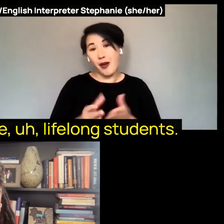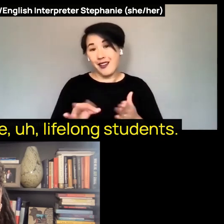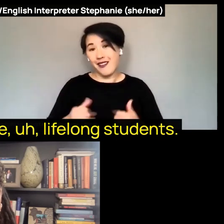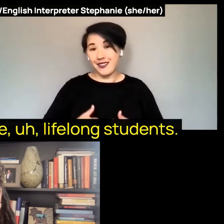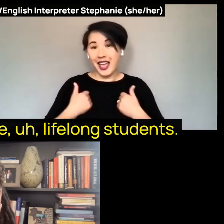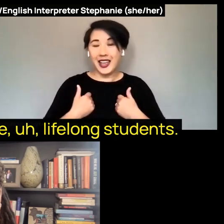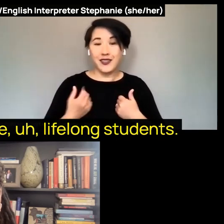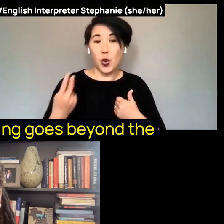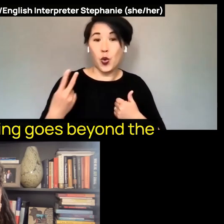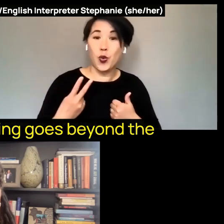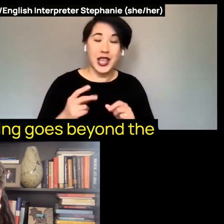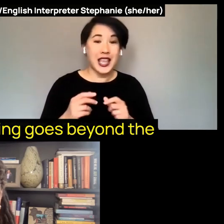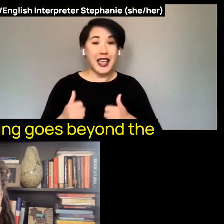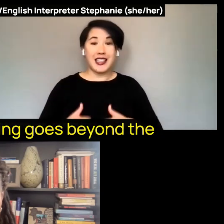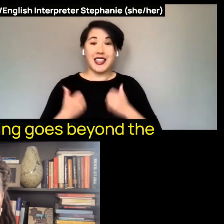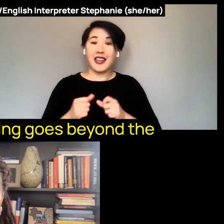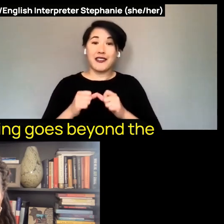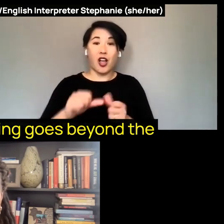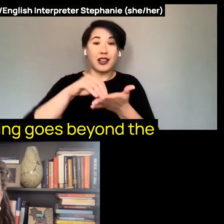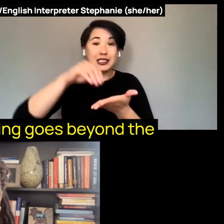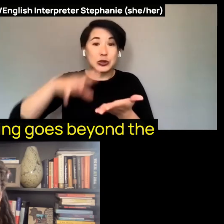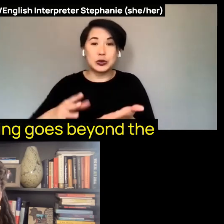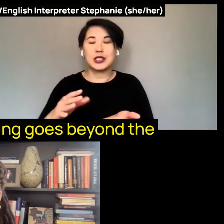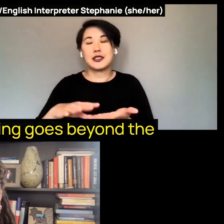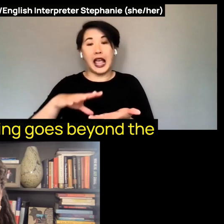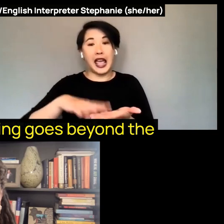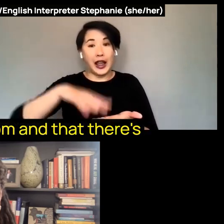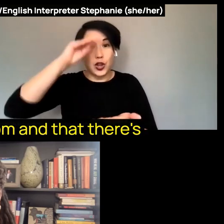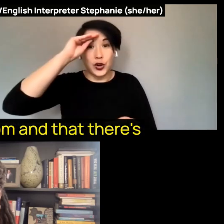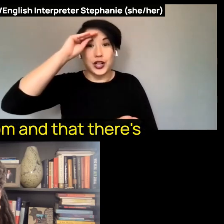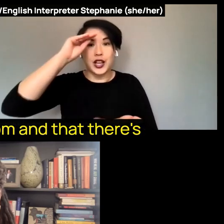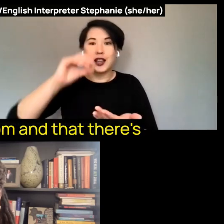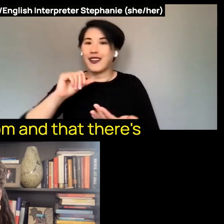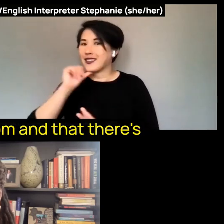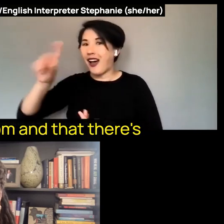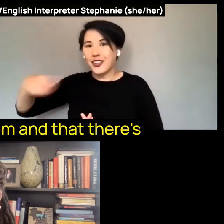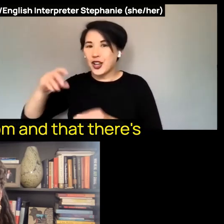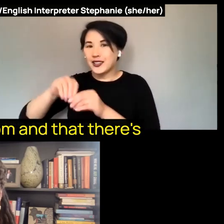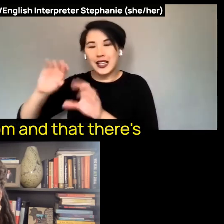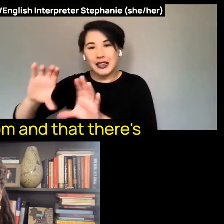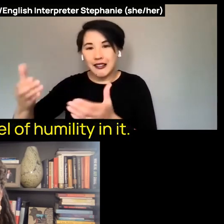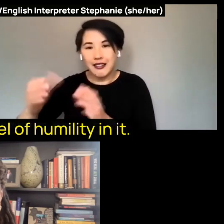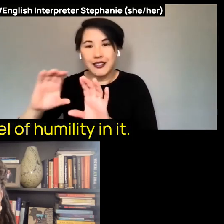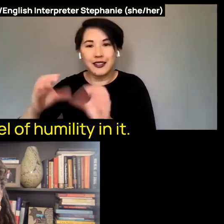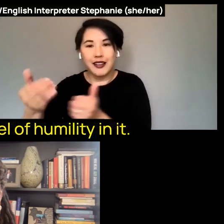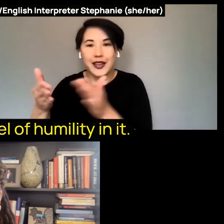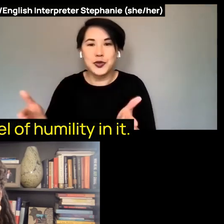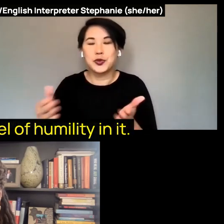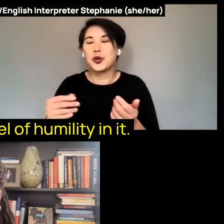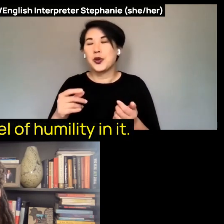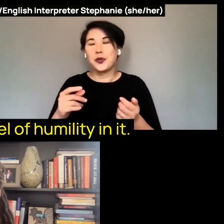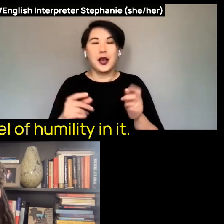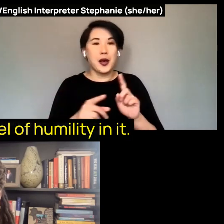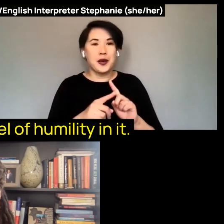know, we're lifelong students, and that that learning goes beyond the walls of a classroom, and that there's a certain level